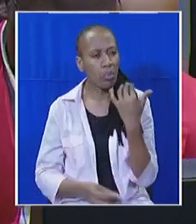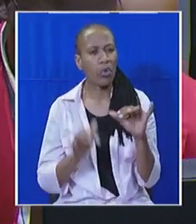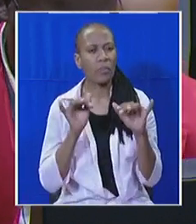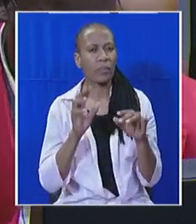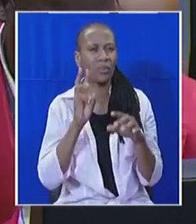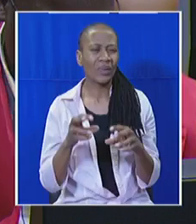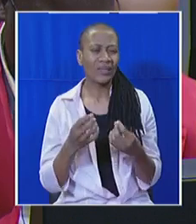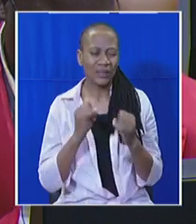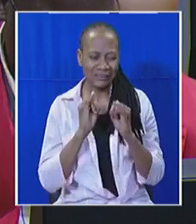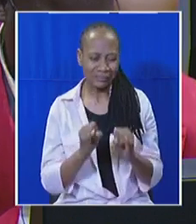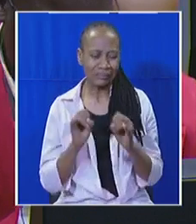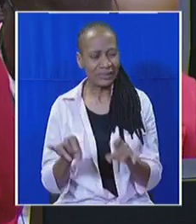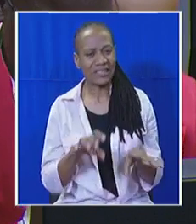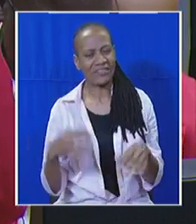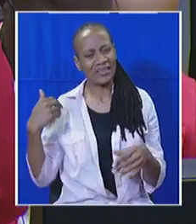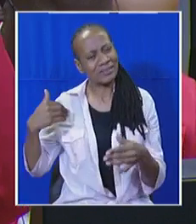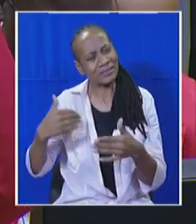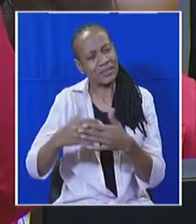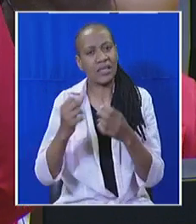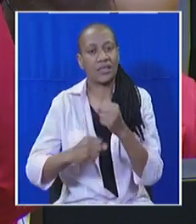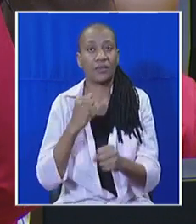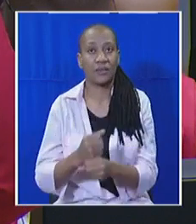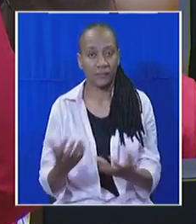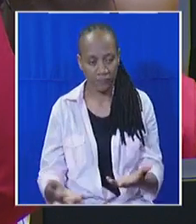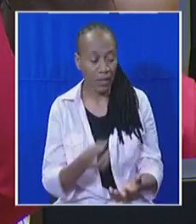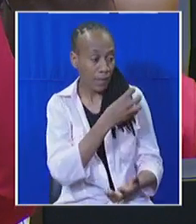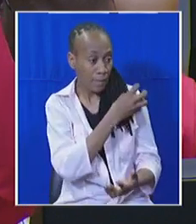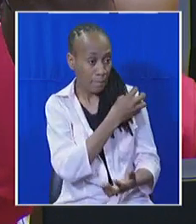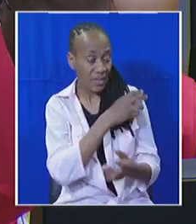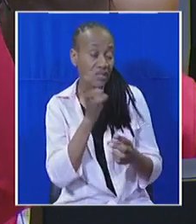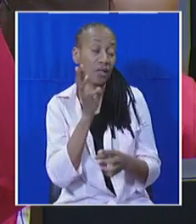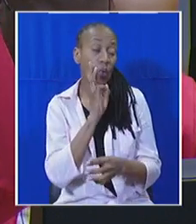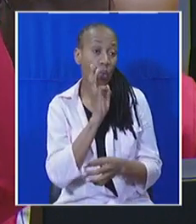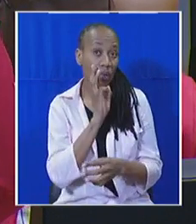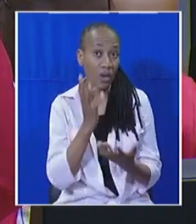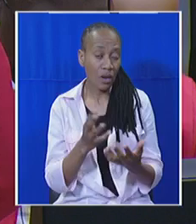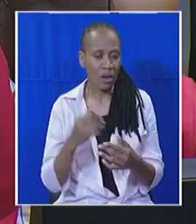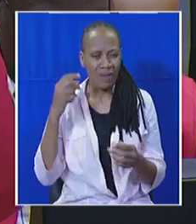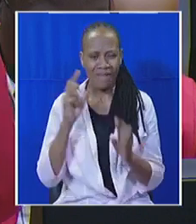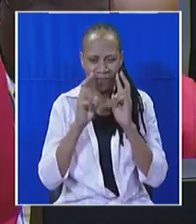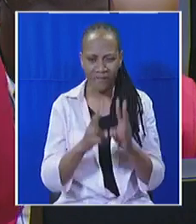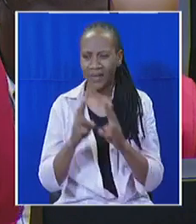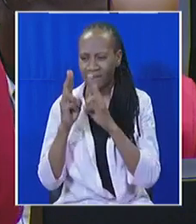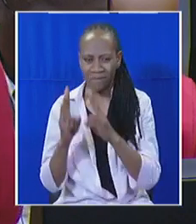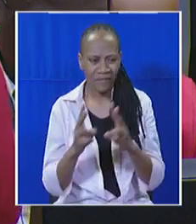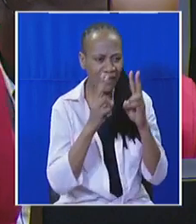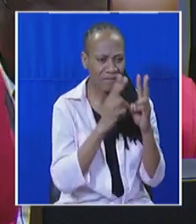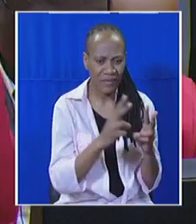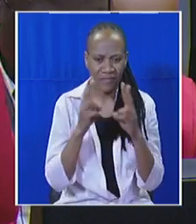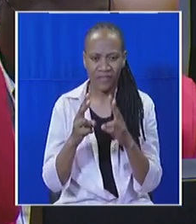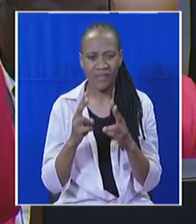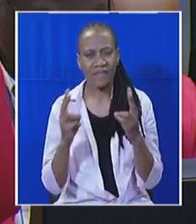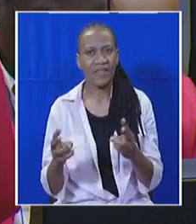been facing for years. Further knows that Minister Mkonyane has been going around over the past few weeks trying to make South Africans